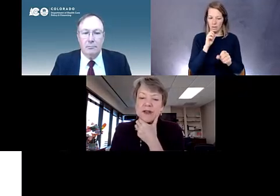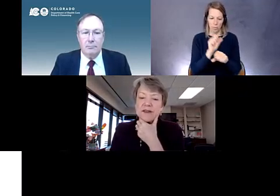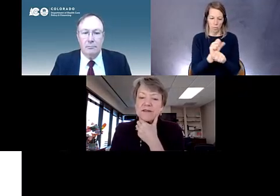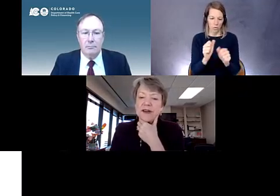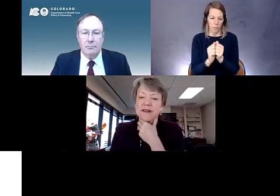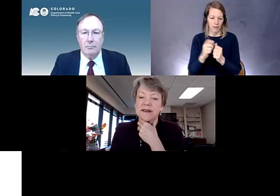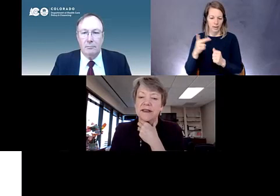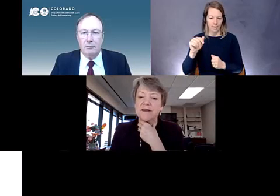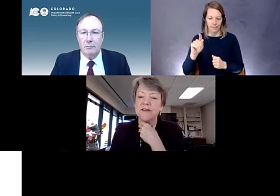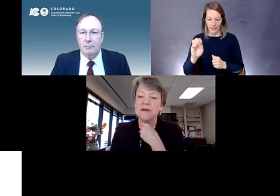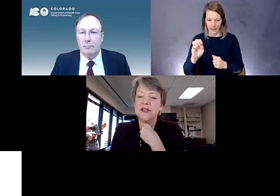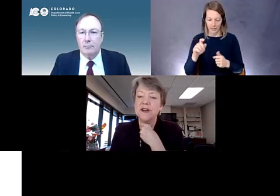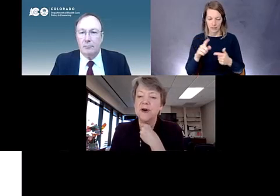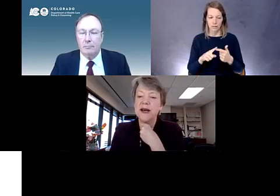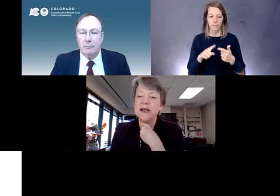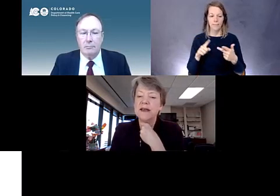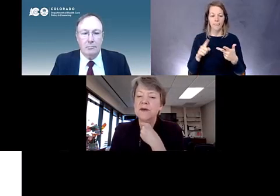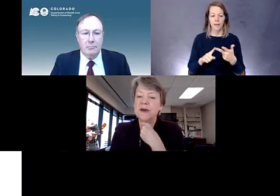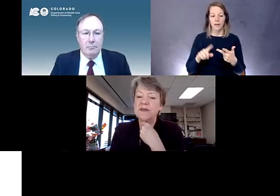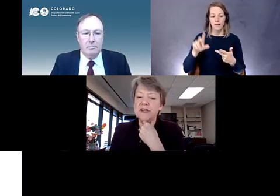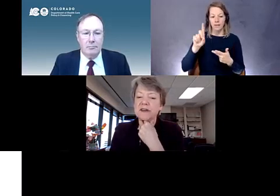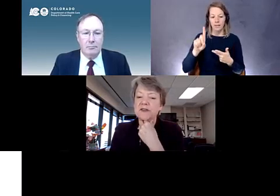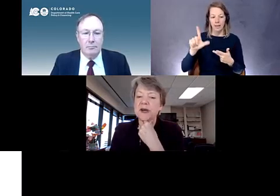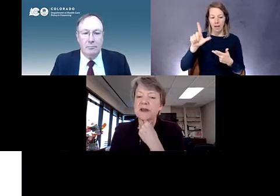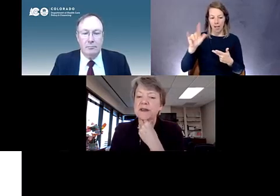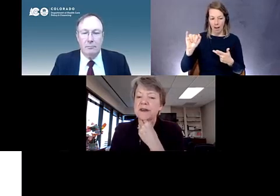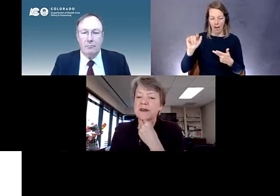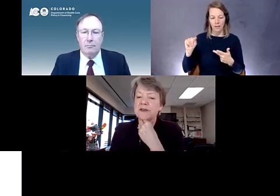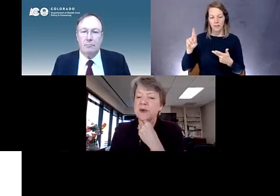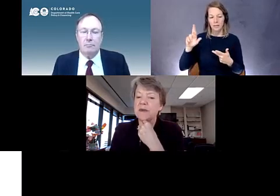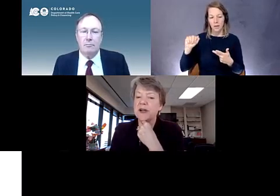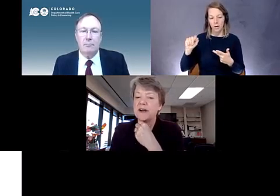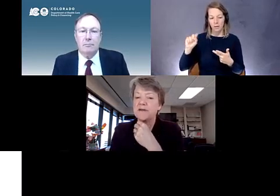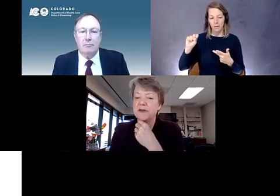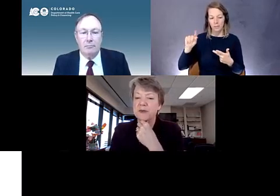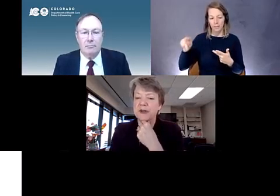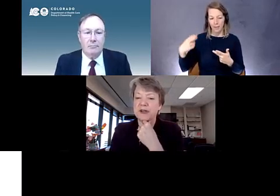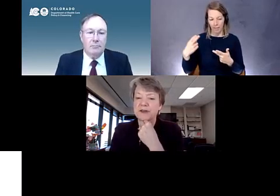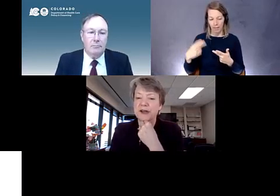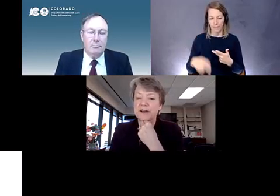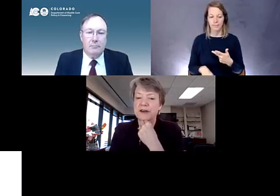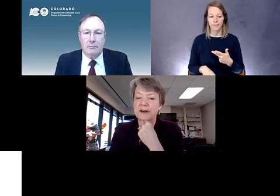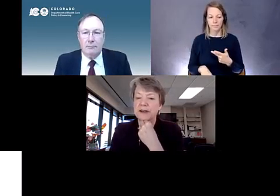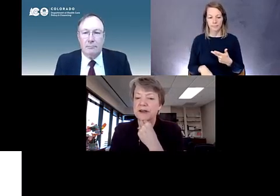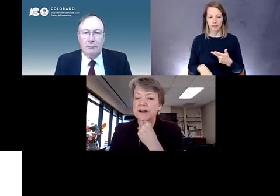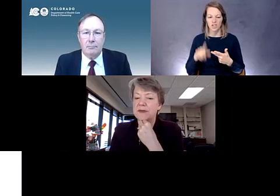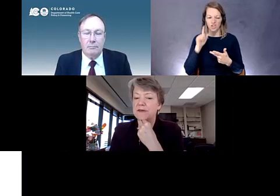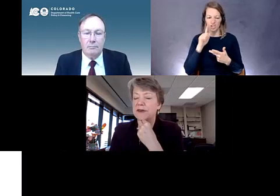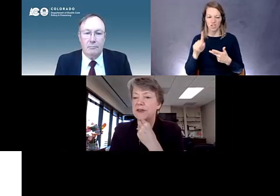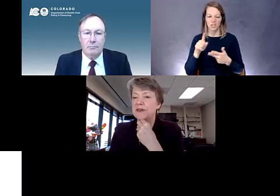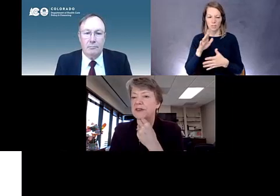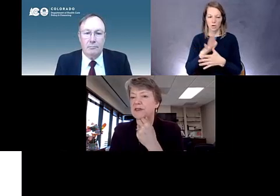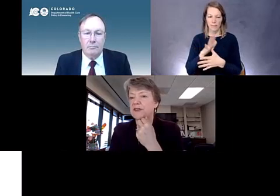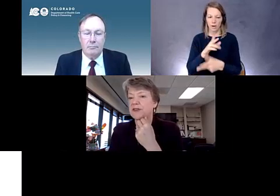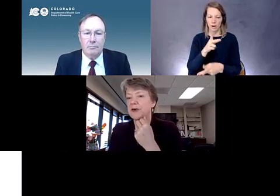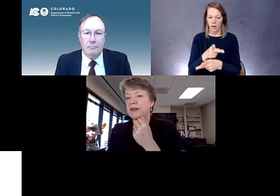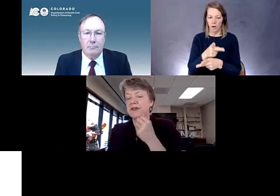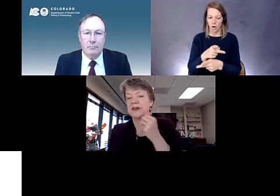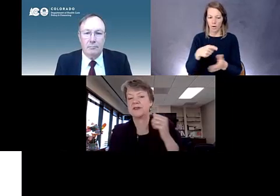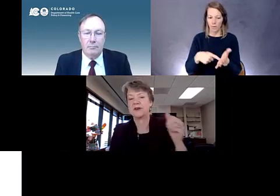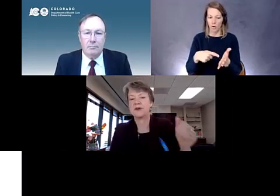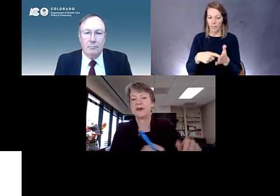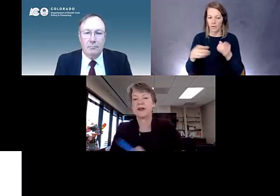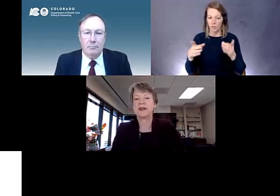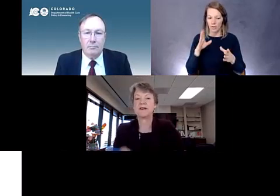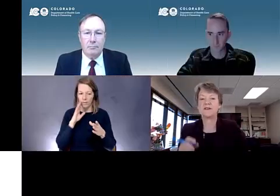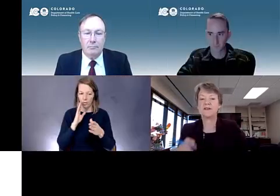at Health Policy and Financing. And then from DOI, we have Tara Smith, who's a primary care and affordability director for the Division of Insurance.